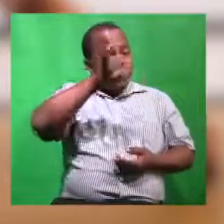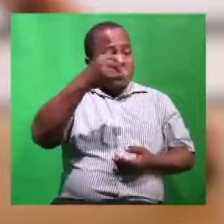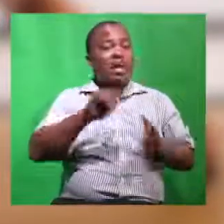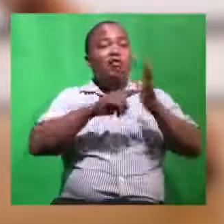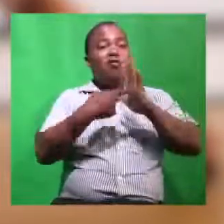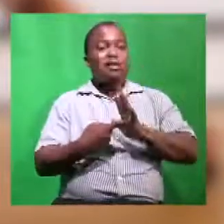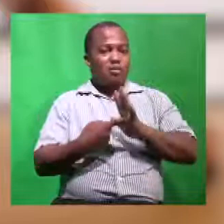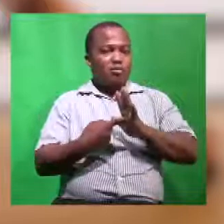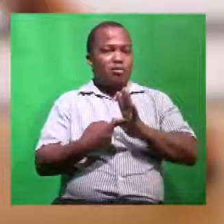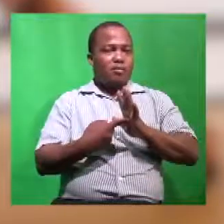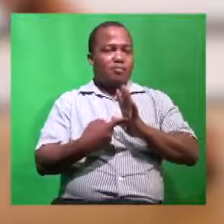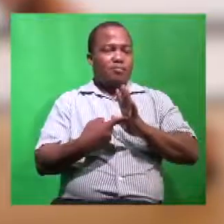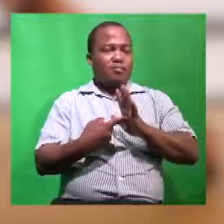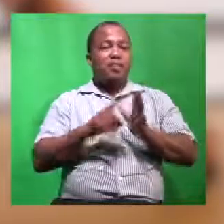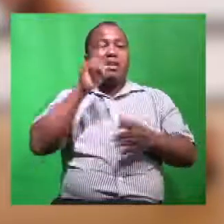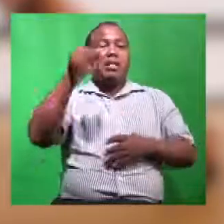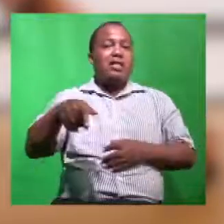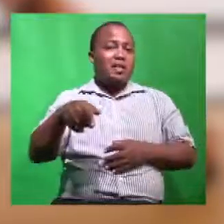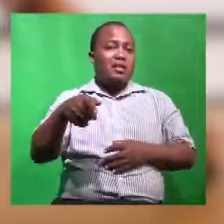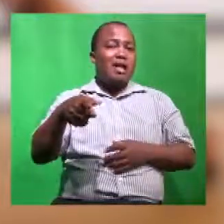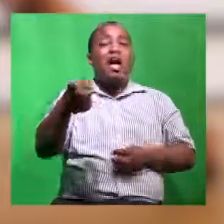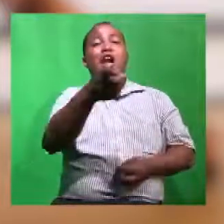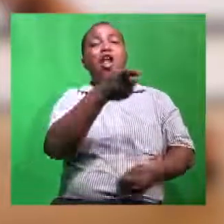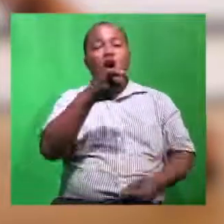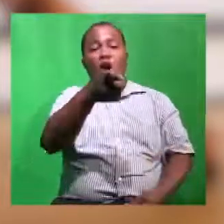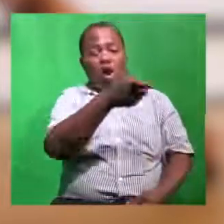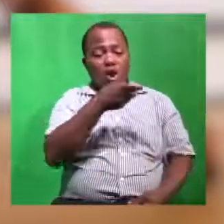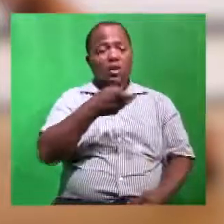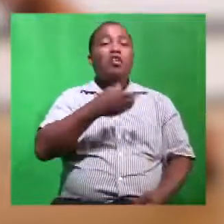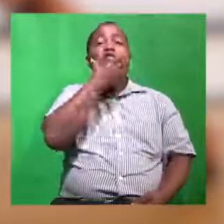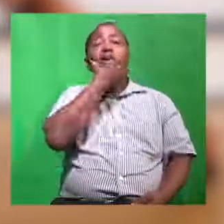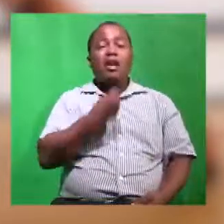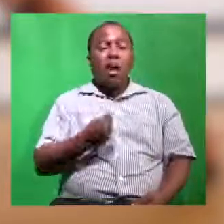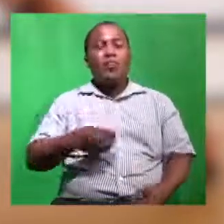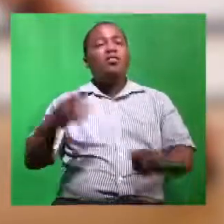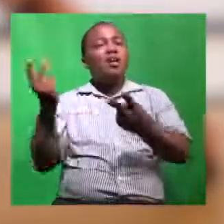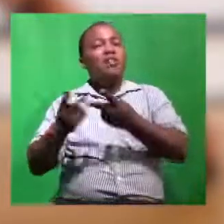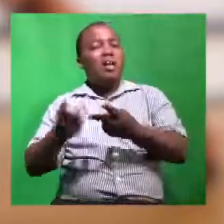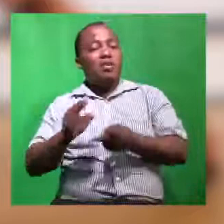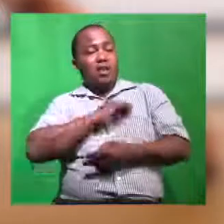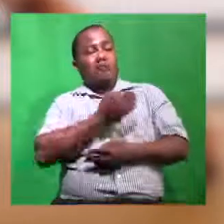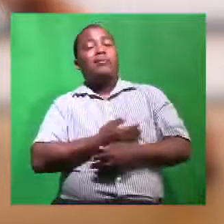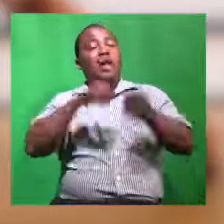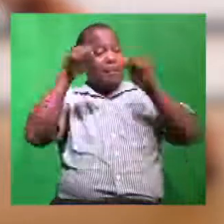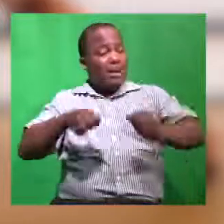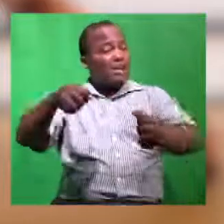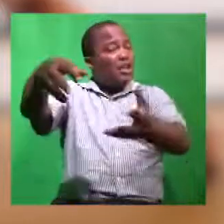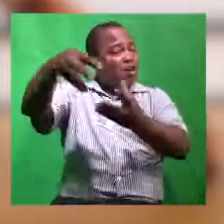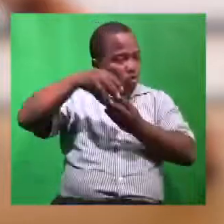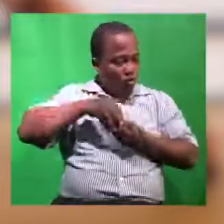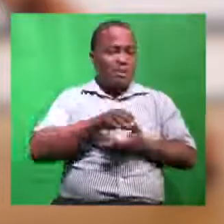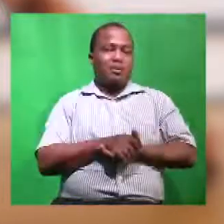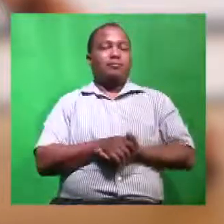For example, if there is a loan maybe for men, but also female has to be included in those